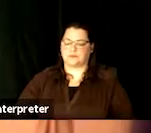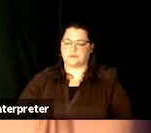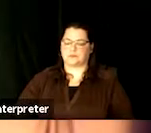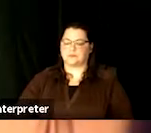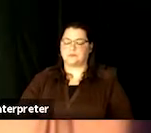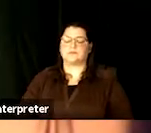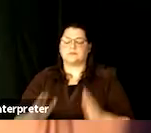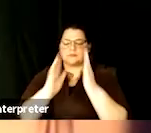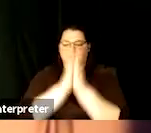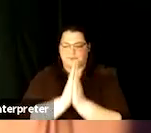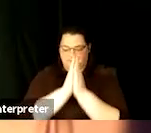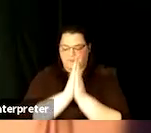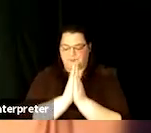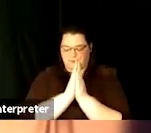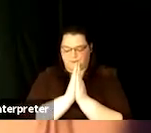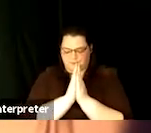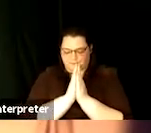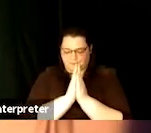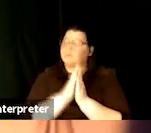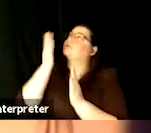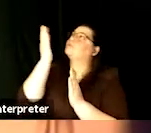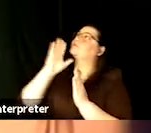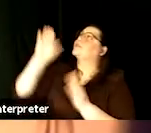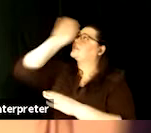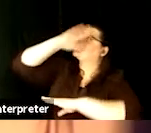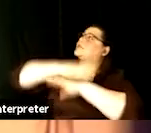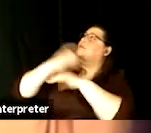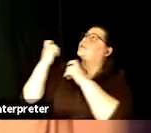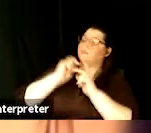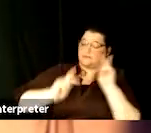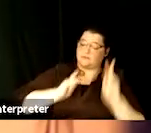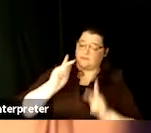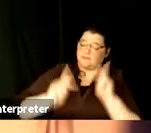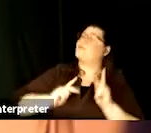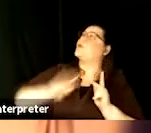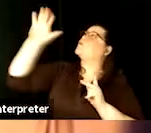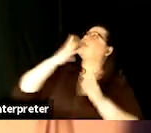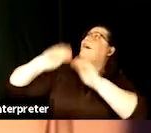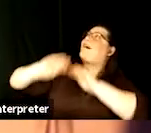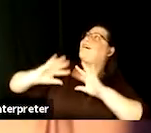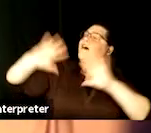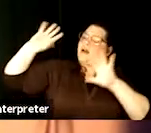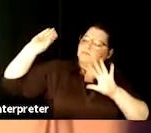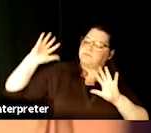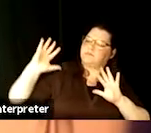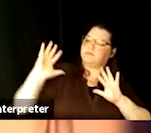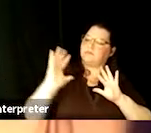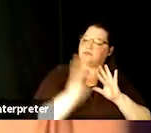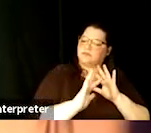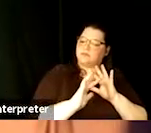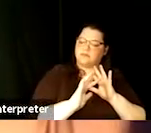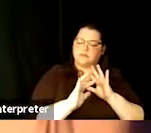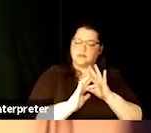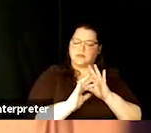O God, through your Son, you have bestowed upon your people the brightness of your light. Sanctify this new fire, and grant